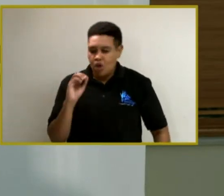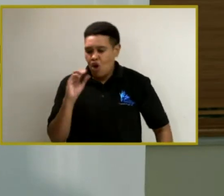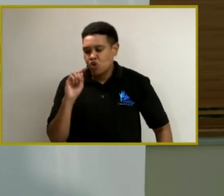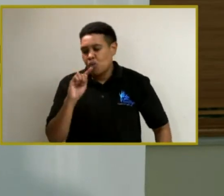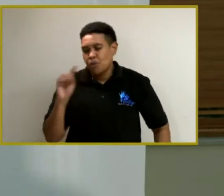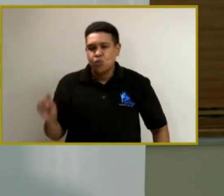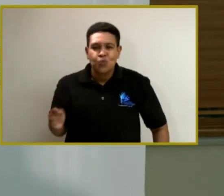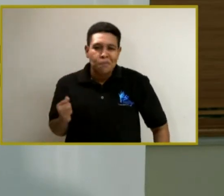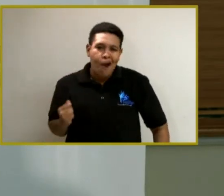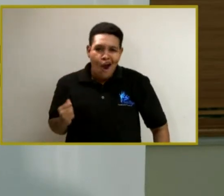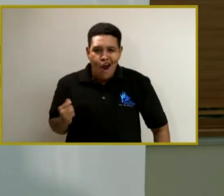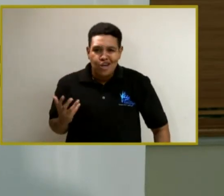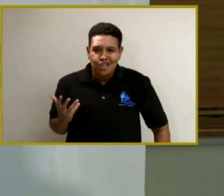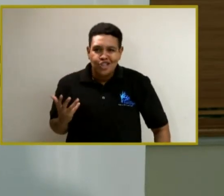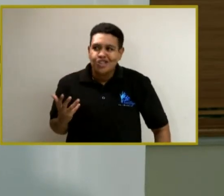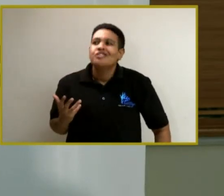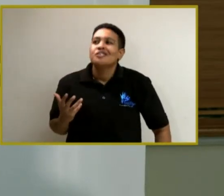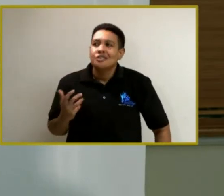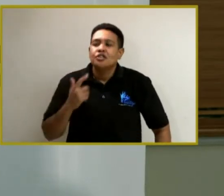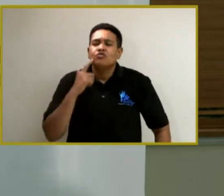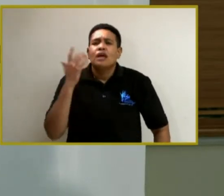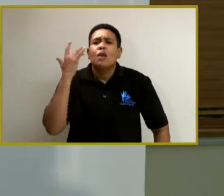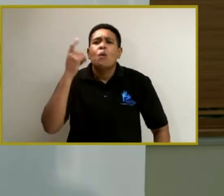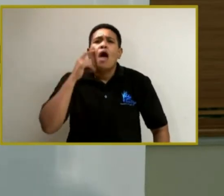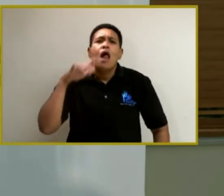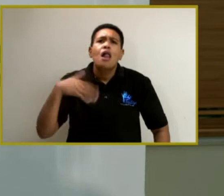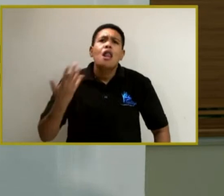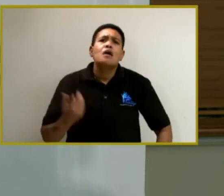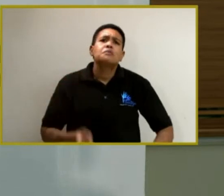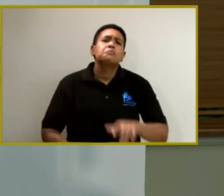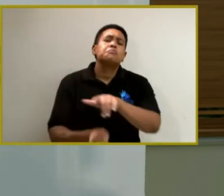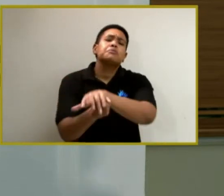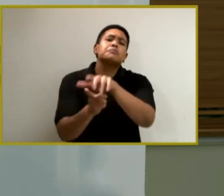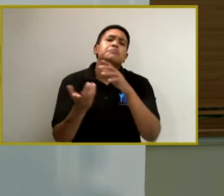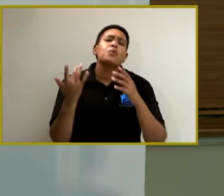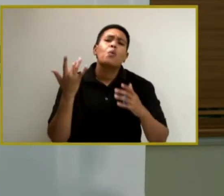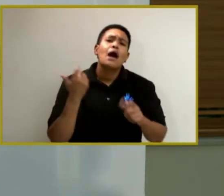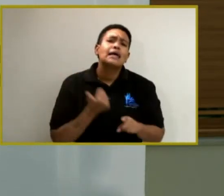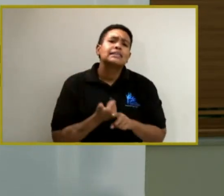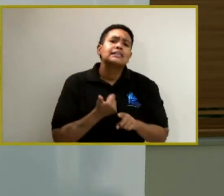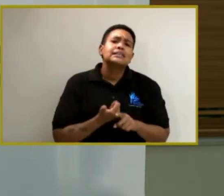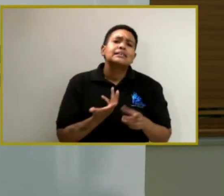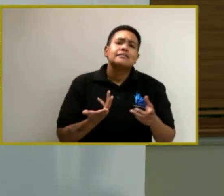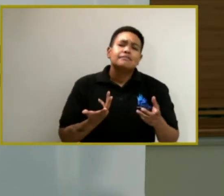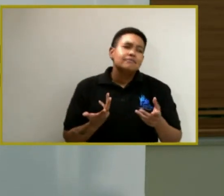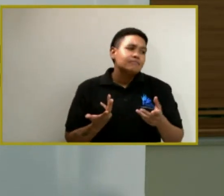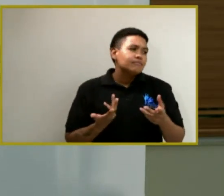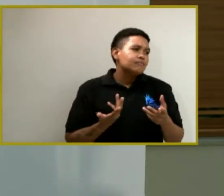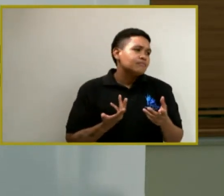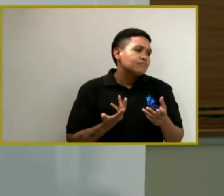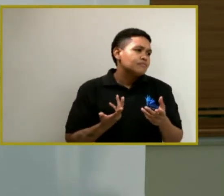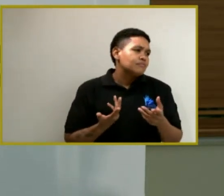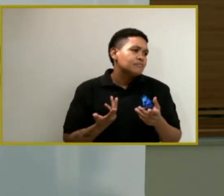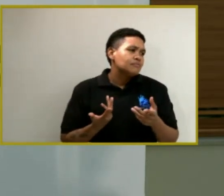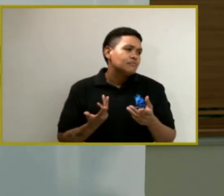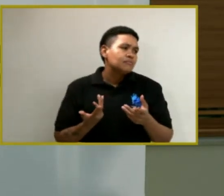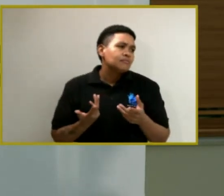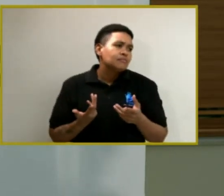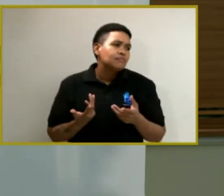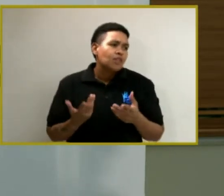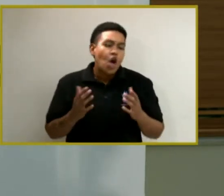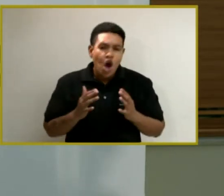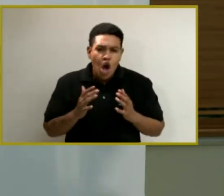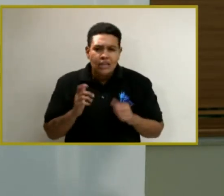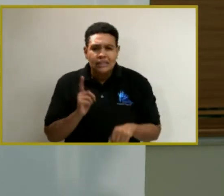hospital. And a lot of it comes because of the coming on to the